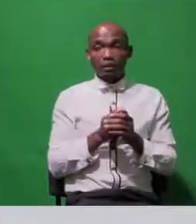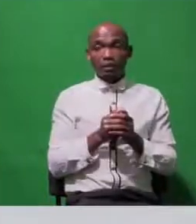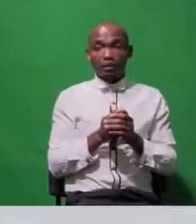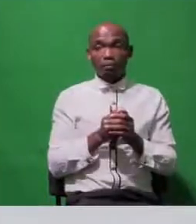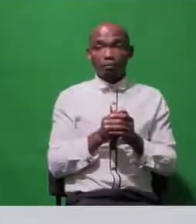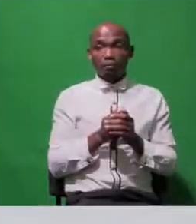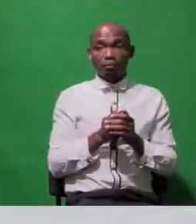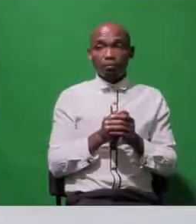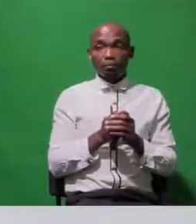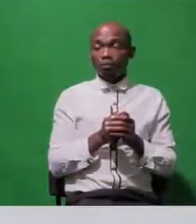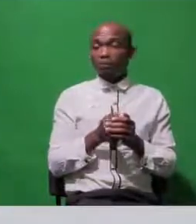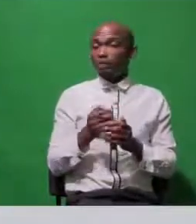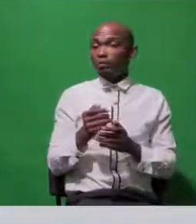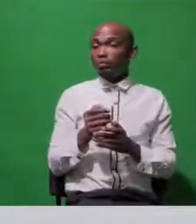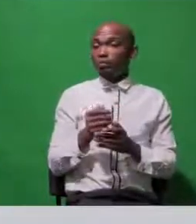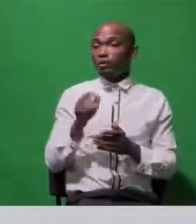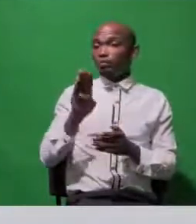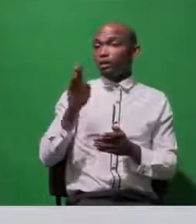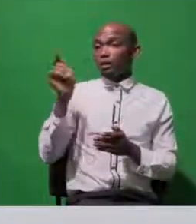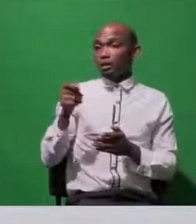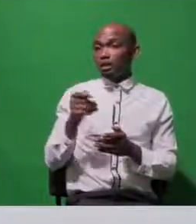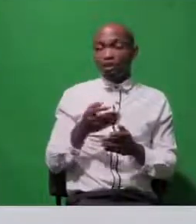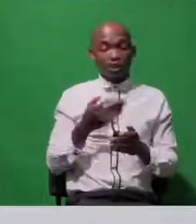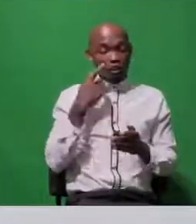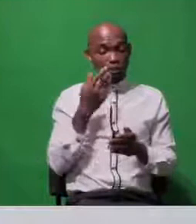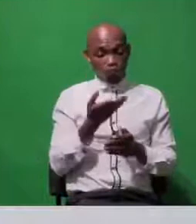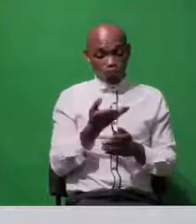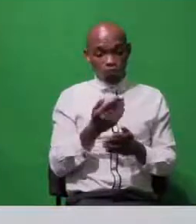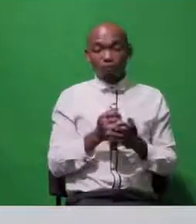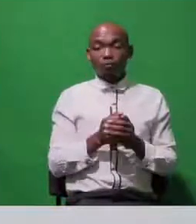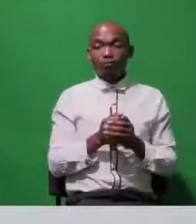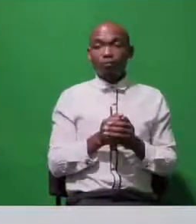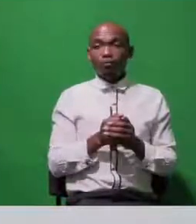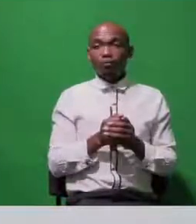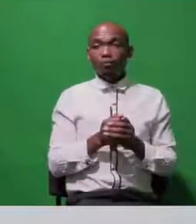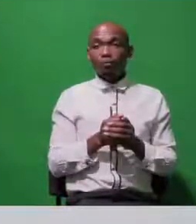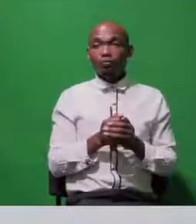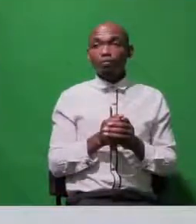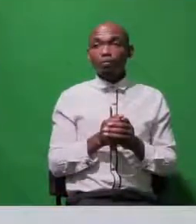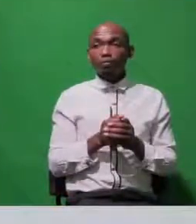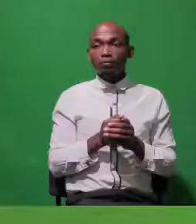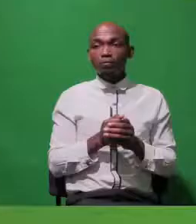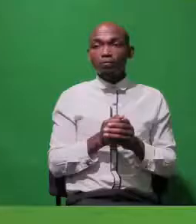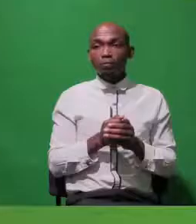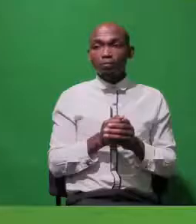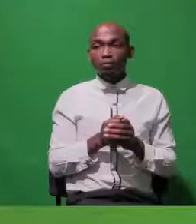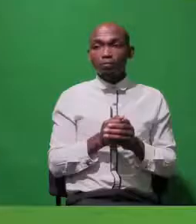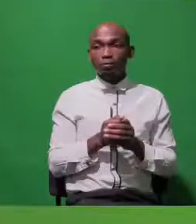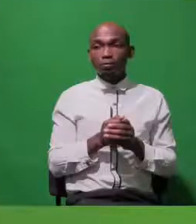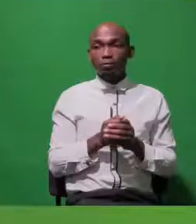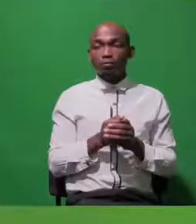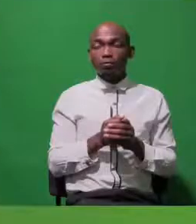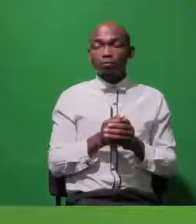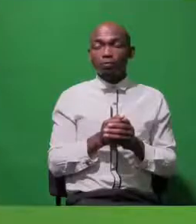dash. And also, what about A? Here 10, and this 10. So here